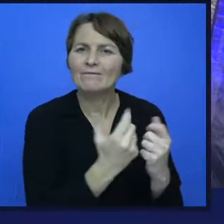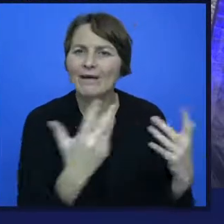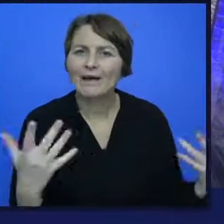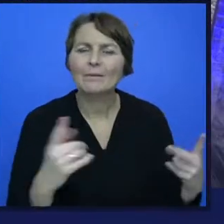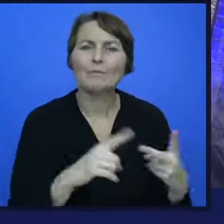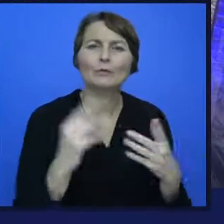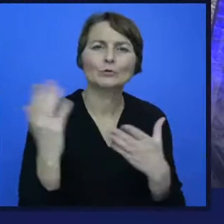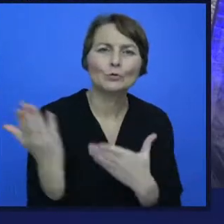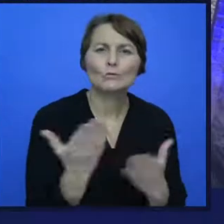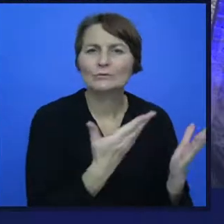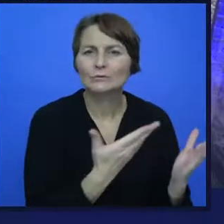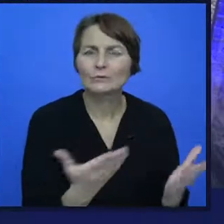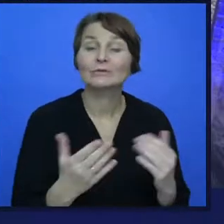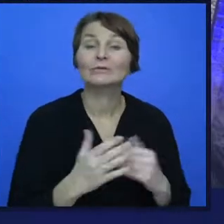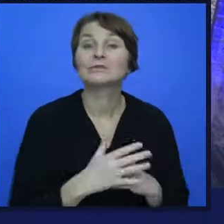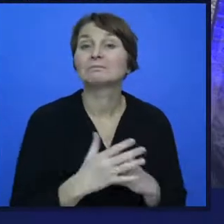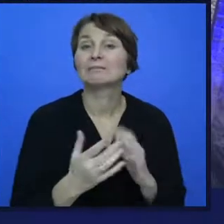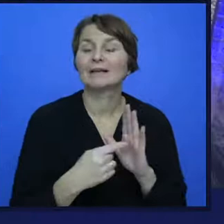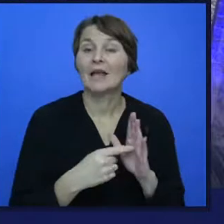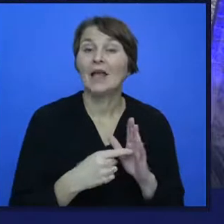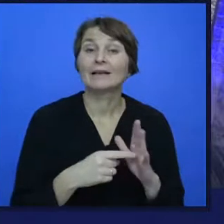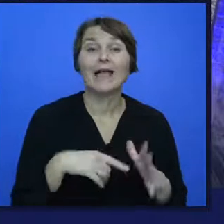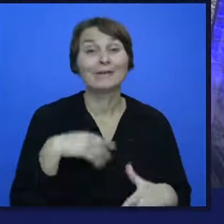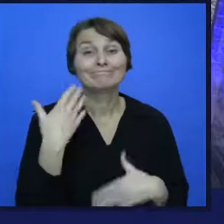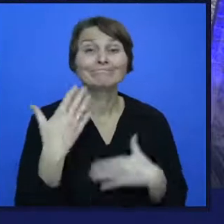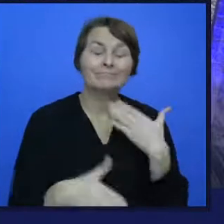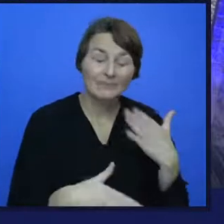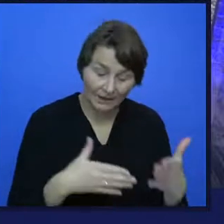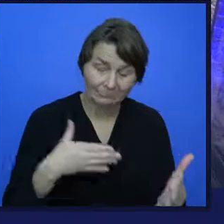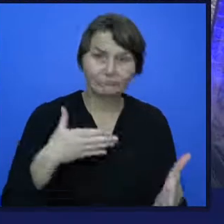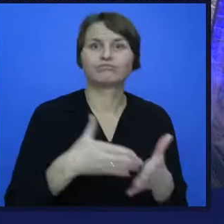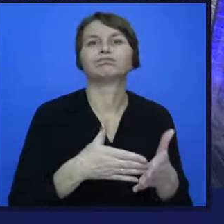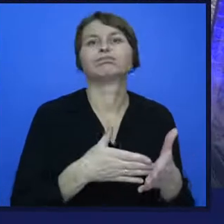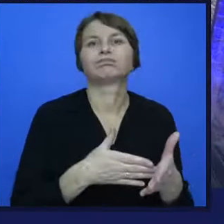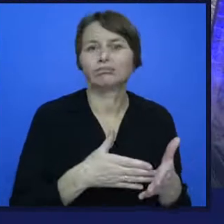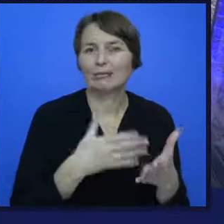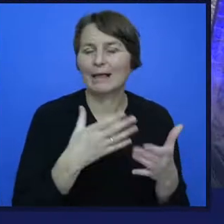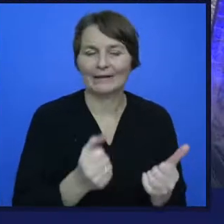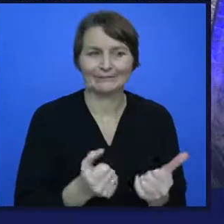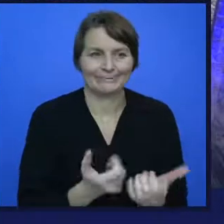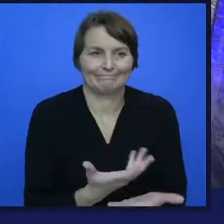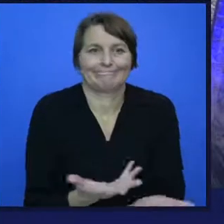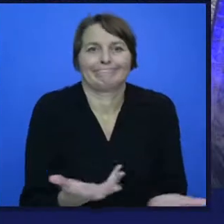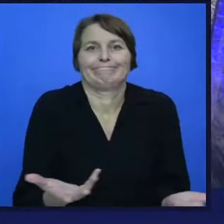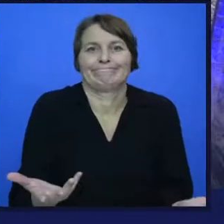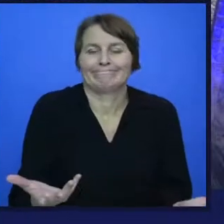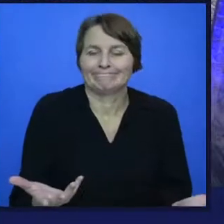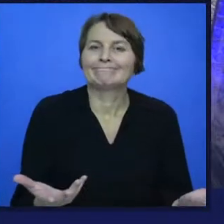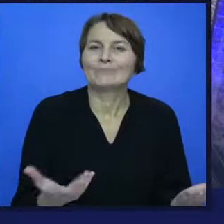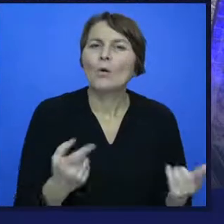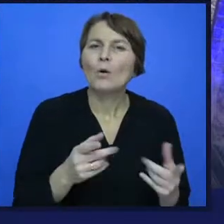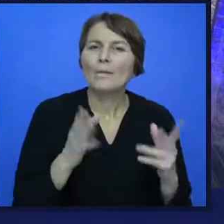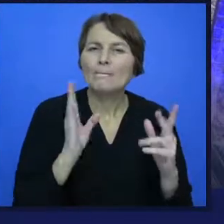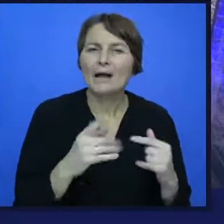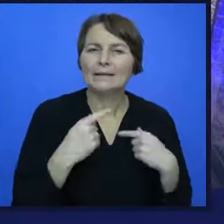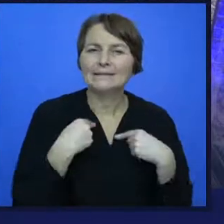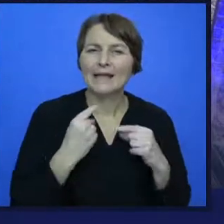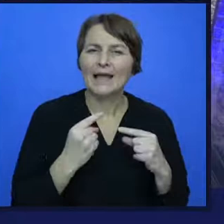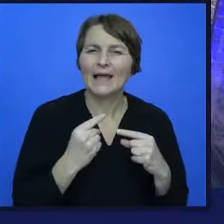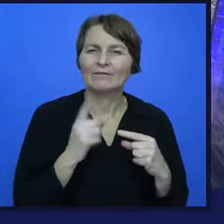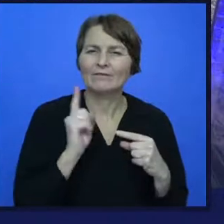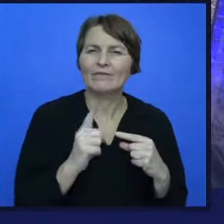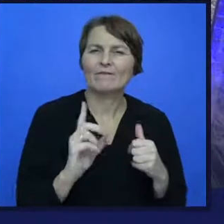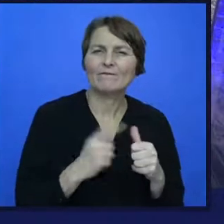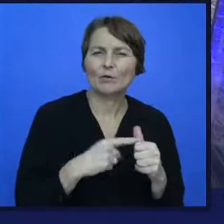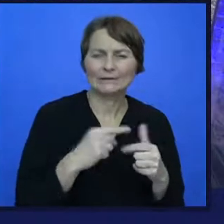then being stopped midway or having to change their, you know, requirements to a lesser requirement because